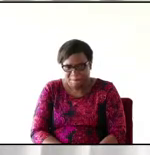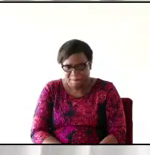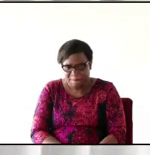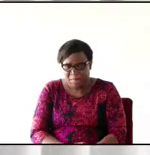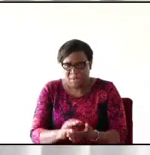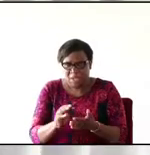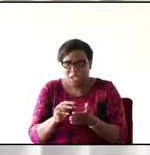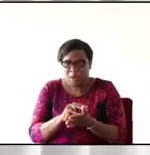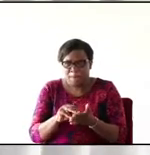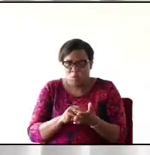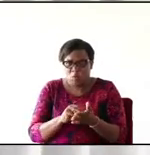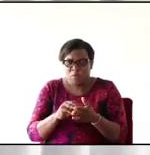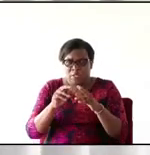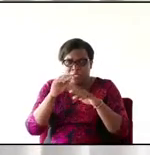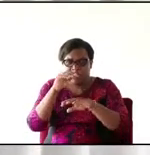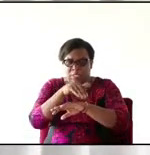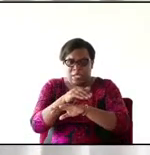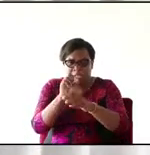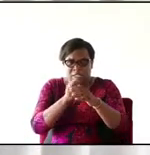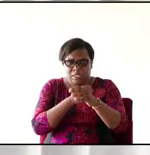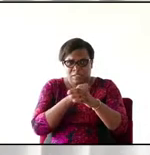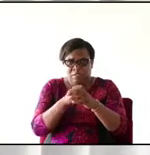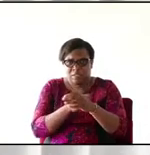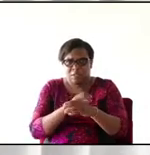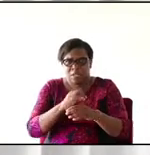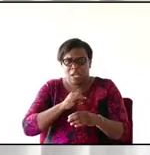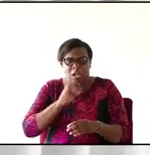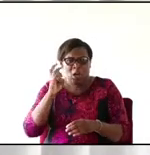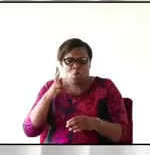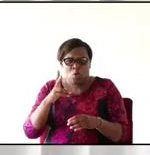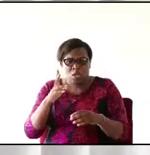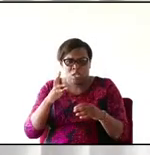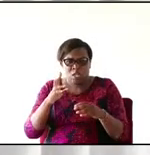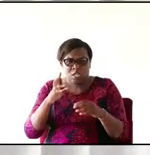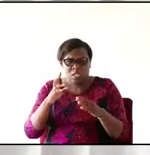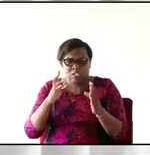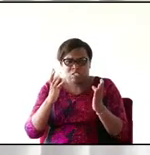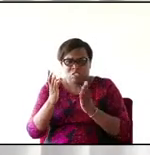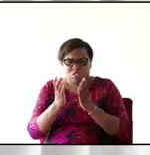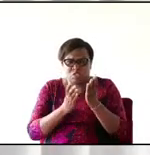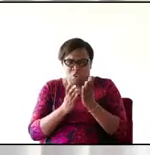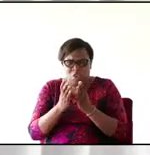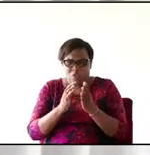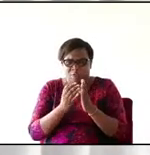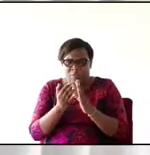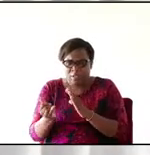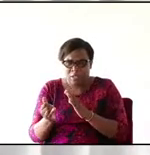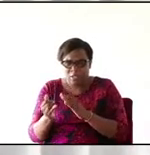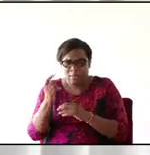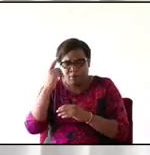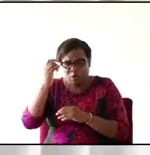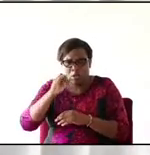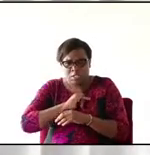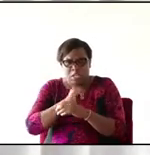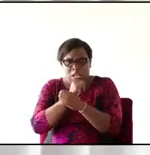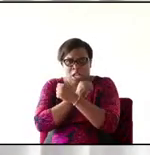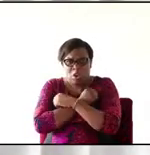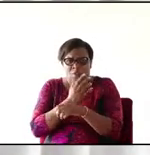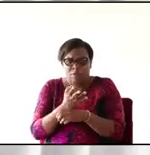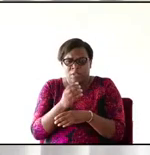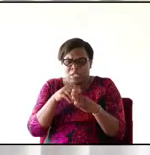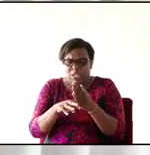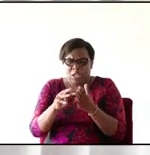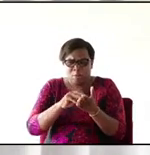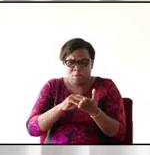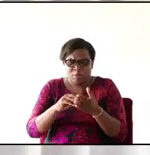was, I will serve thee because I love thee. But in the song, in the movie, there was a young man